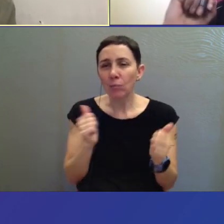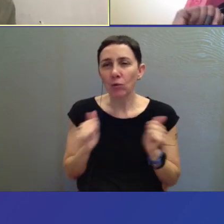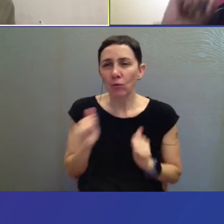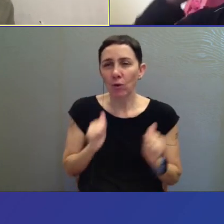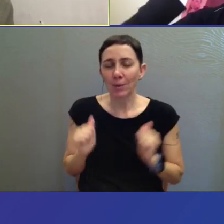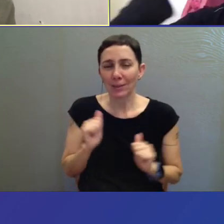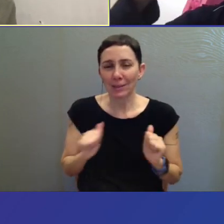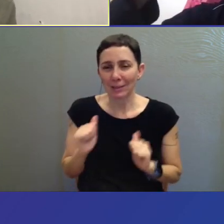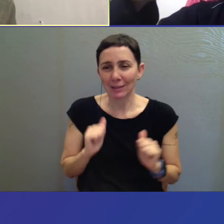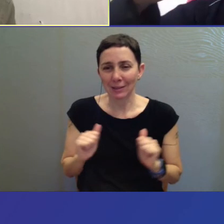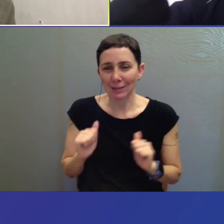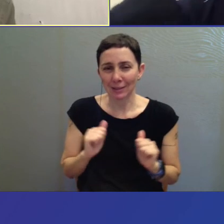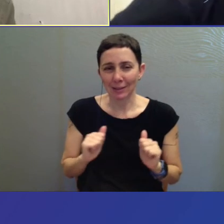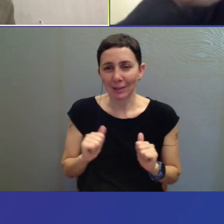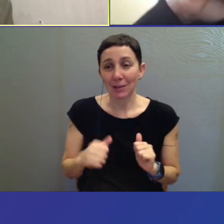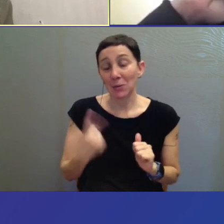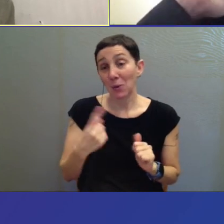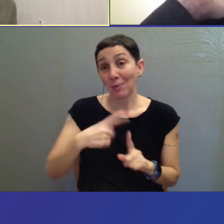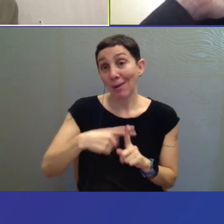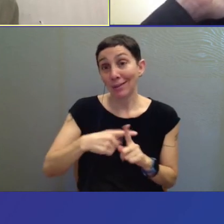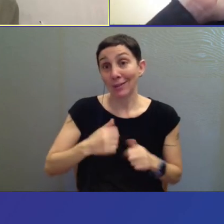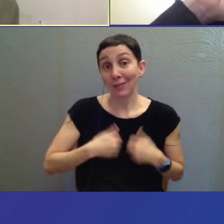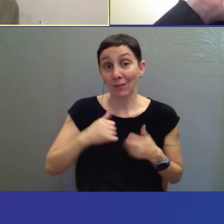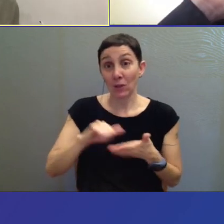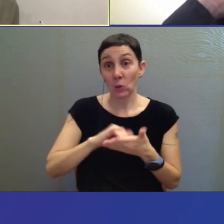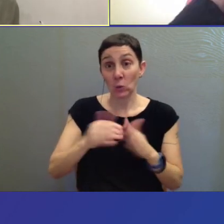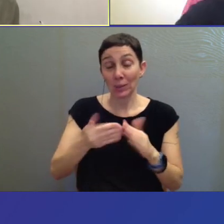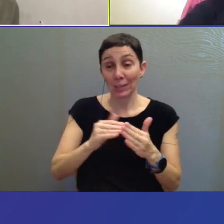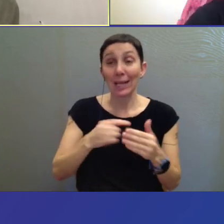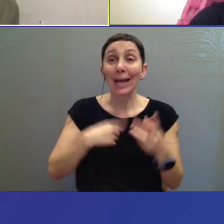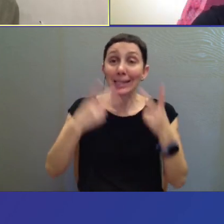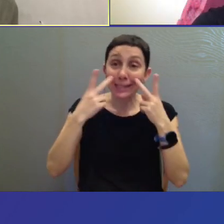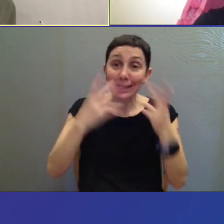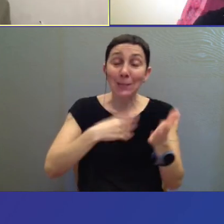another advantage of living in New York City. And I see my students.